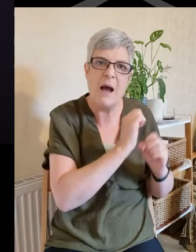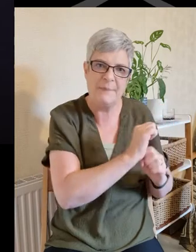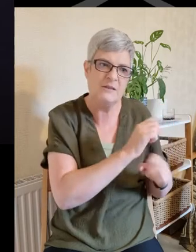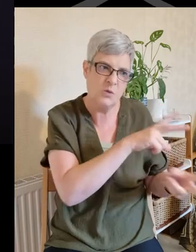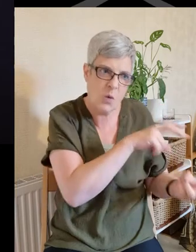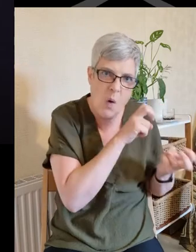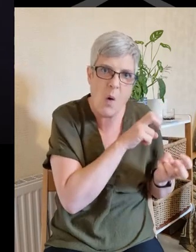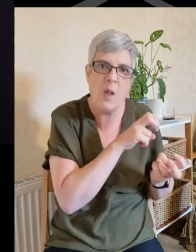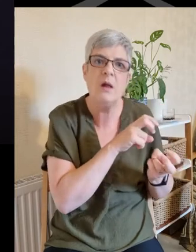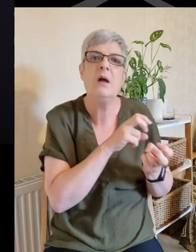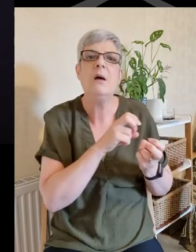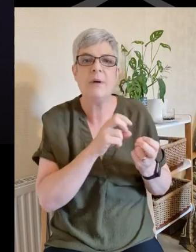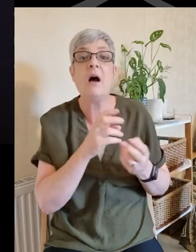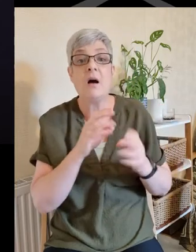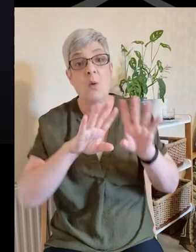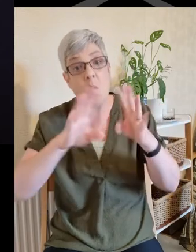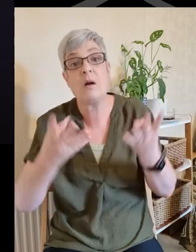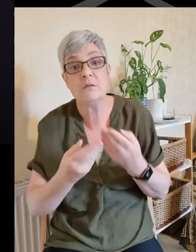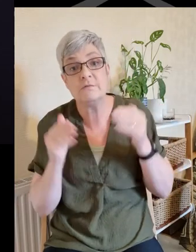world focus.